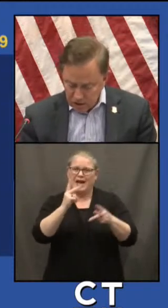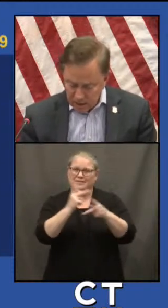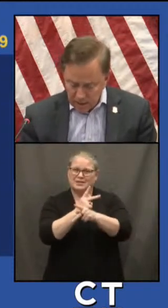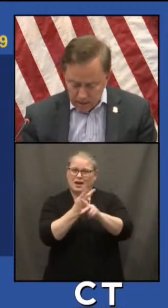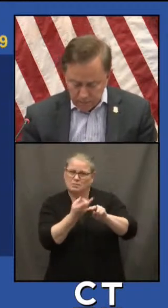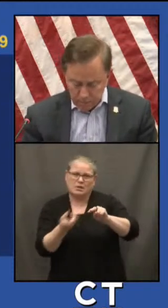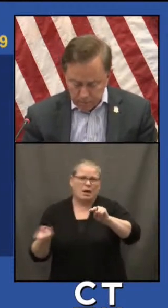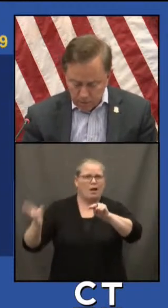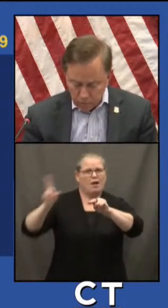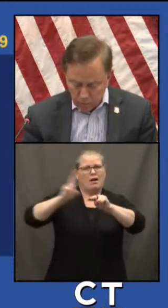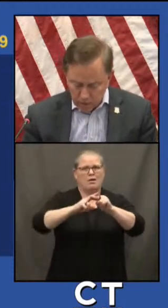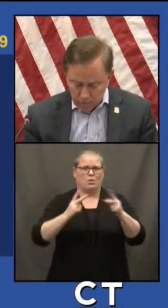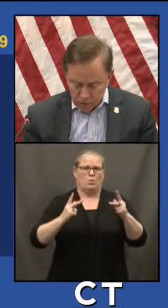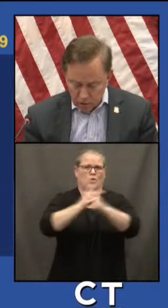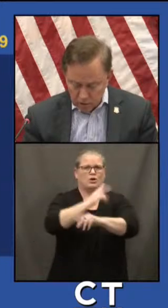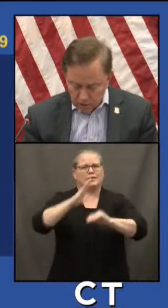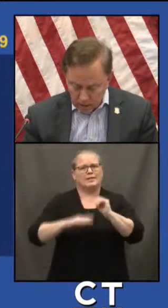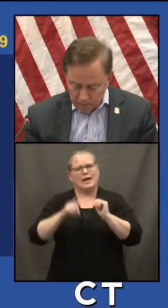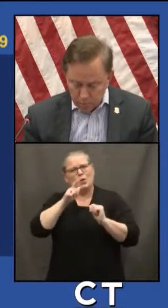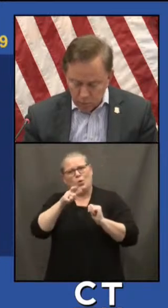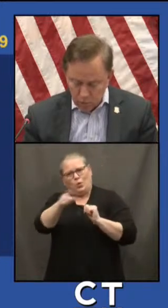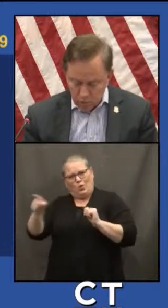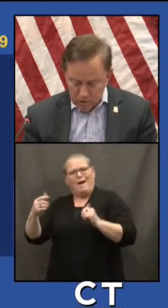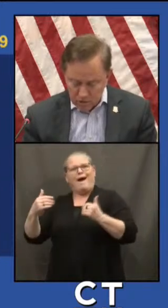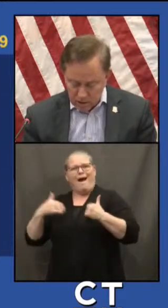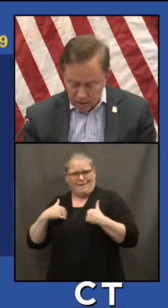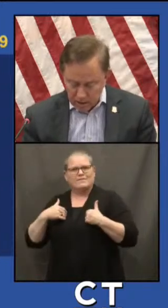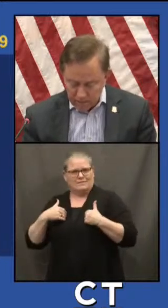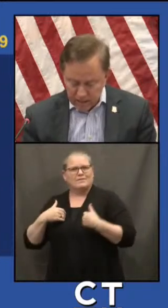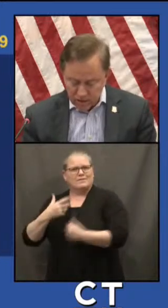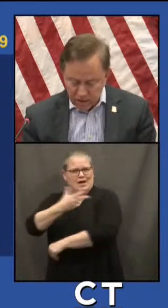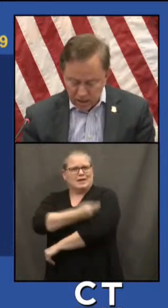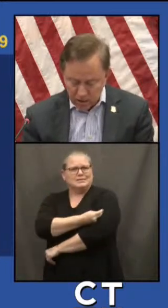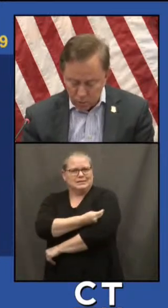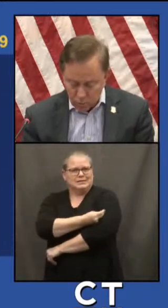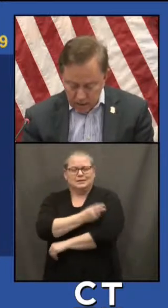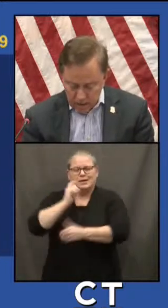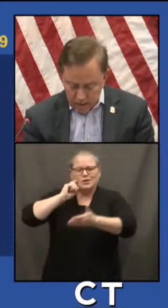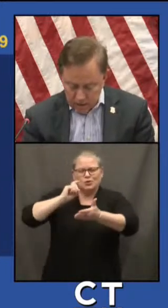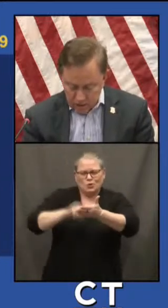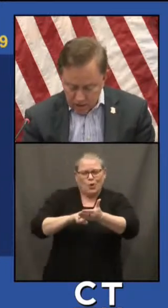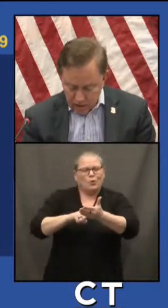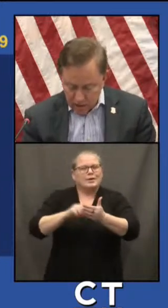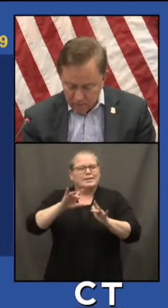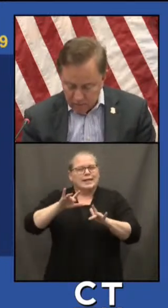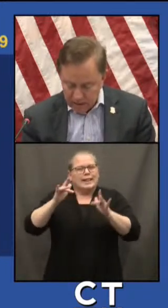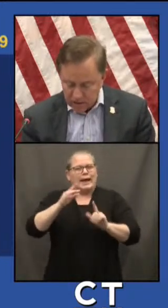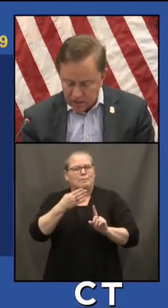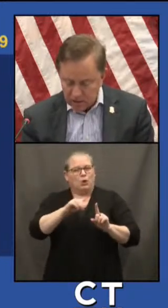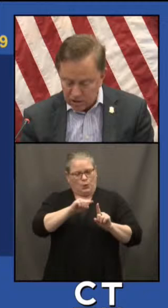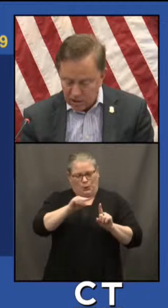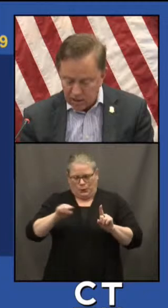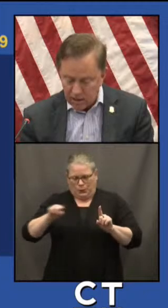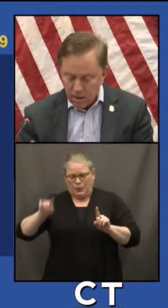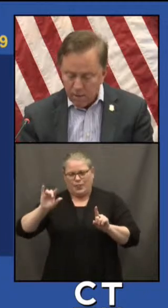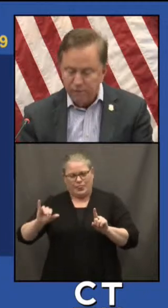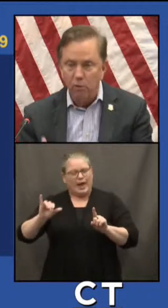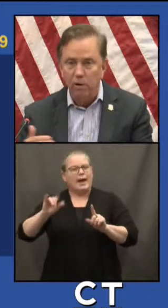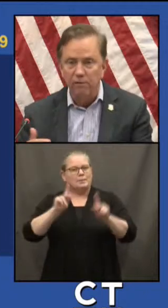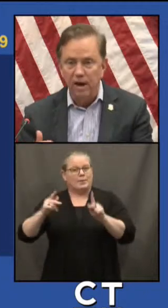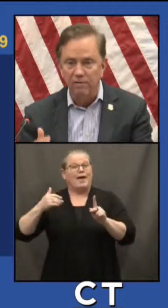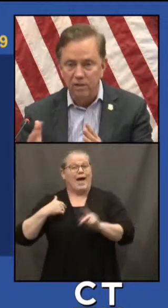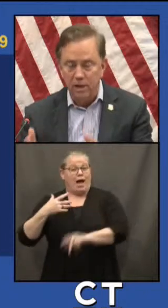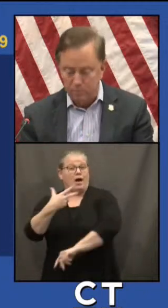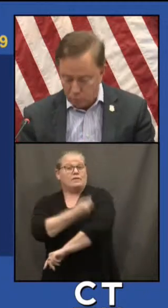can see the relative chart. The light blue is the vaccinated, the red is the unvaccinated. You see 4